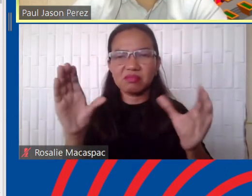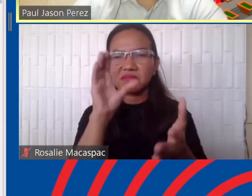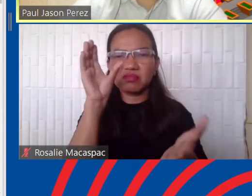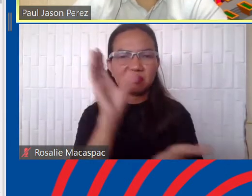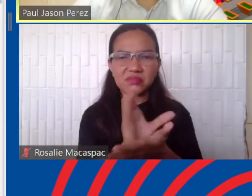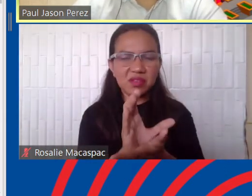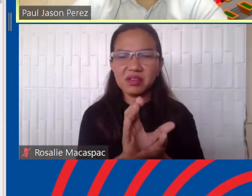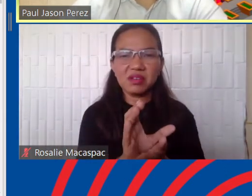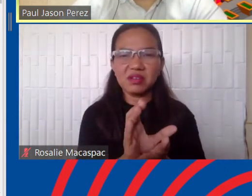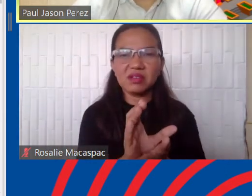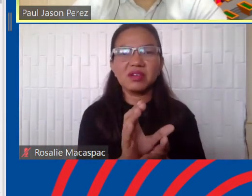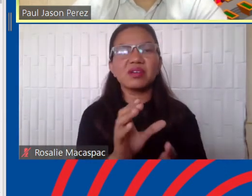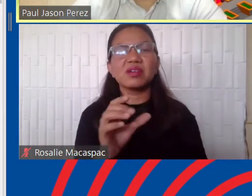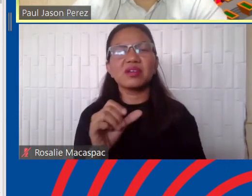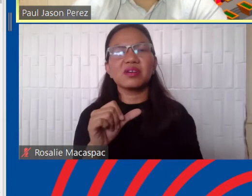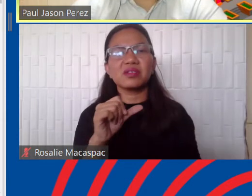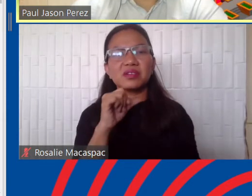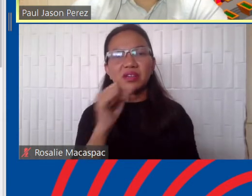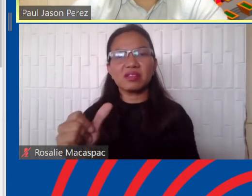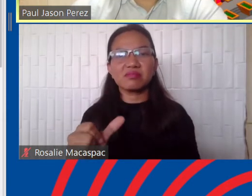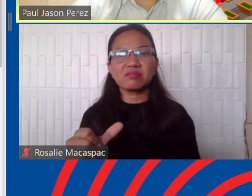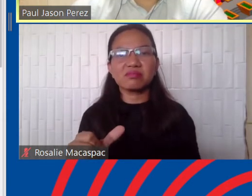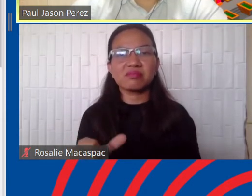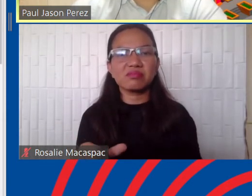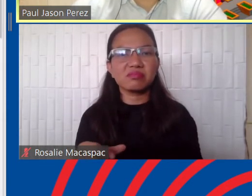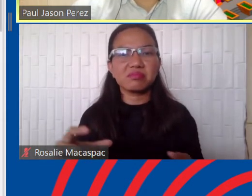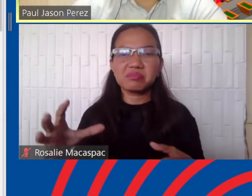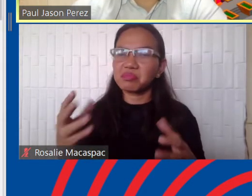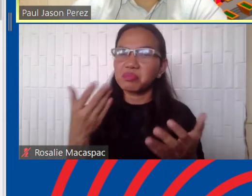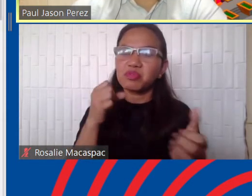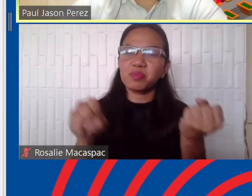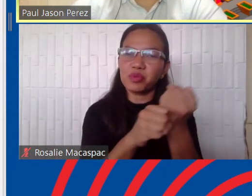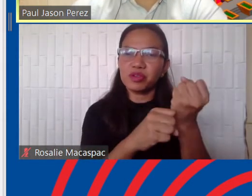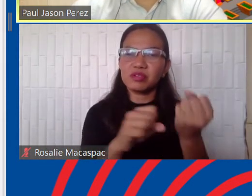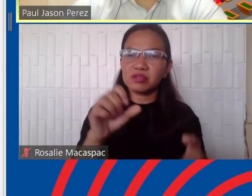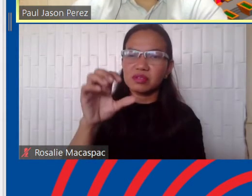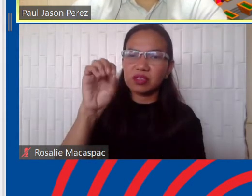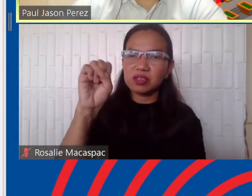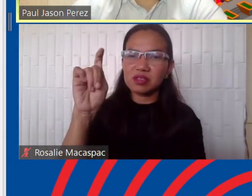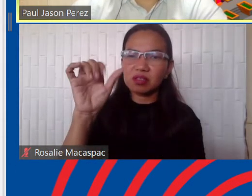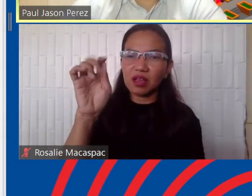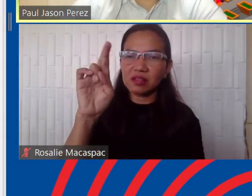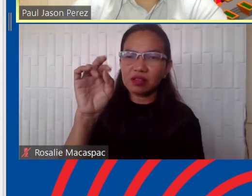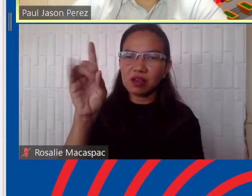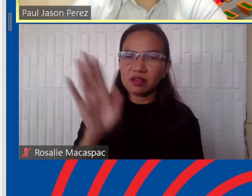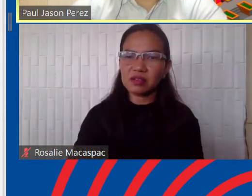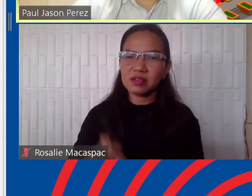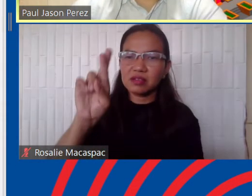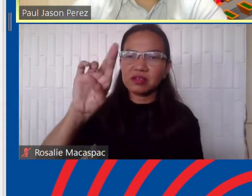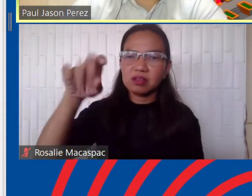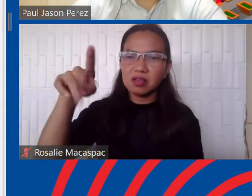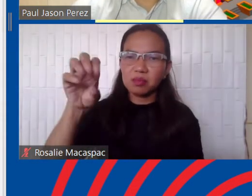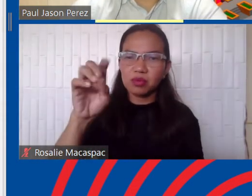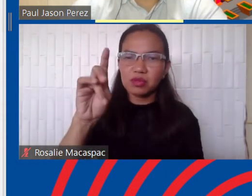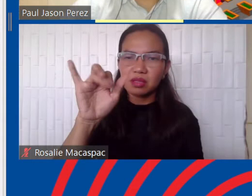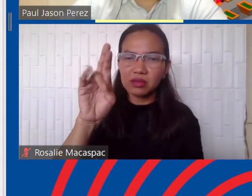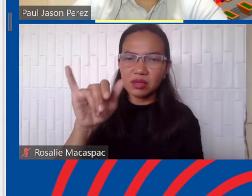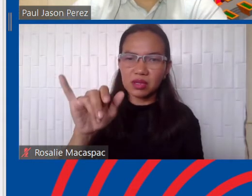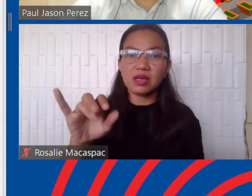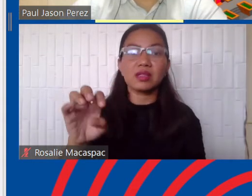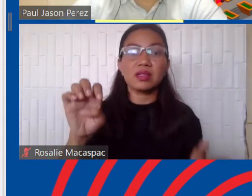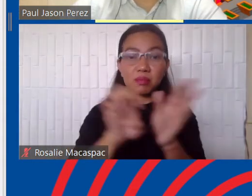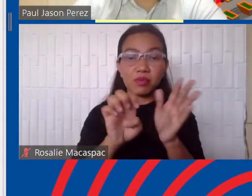standard. So what you can do is you can filter. So for example, if I reset my